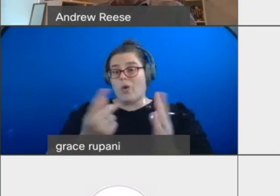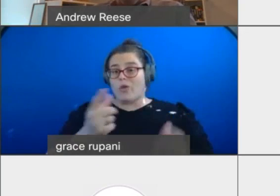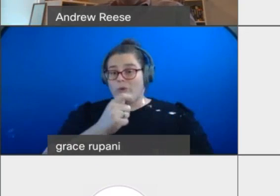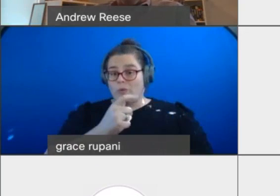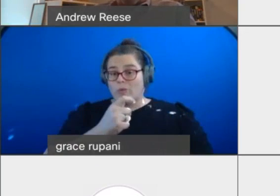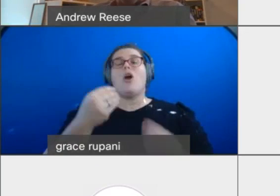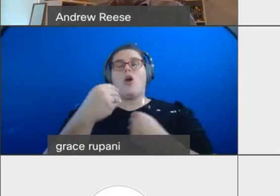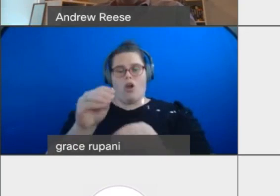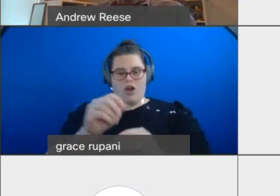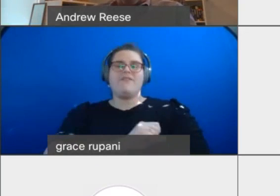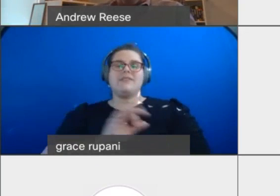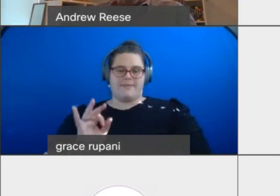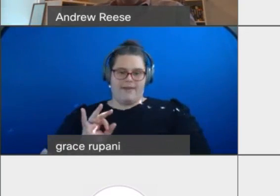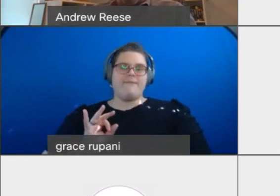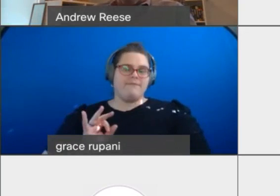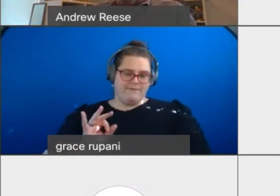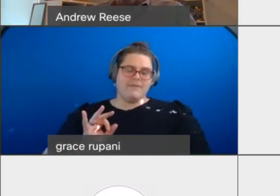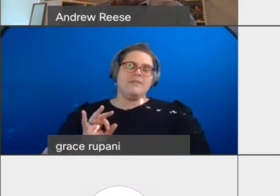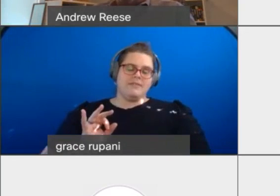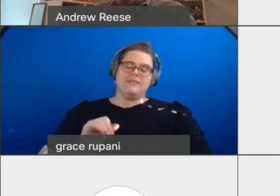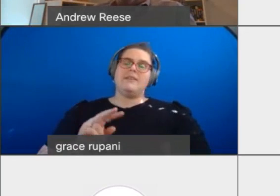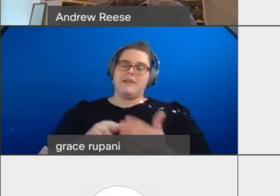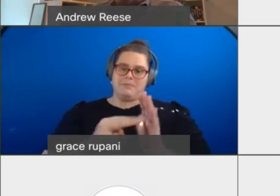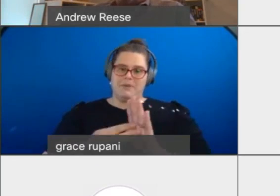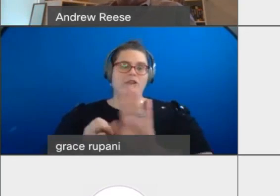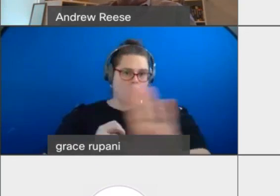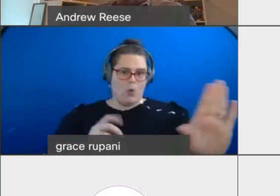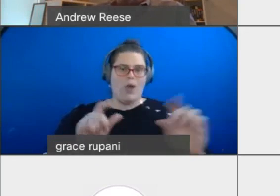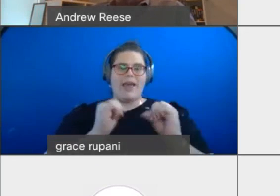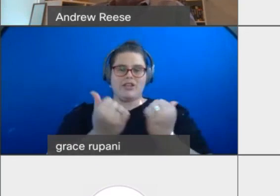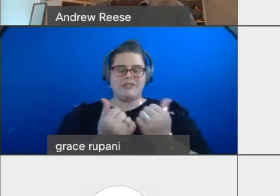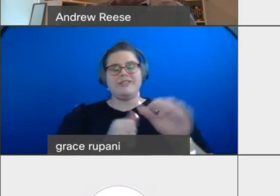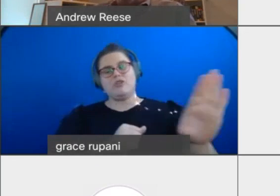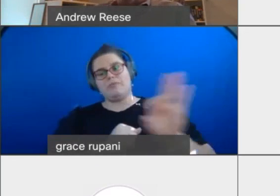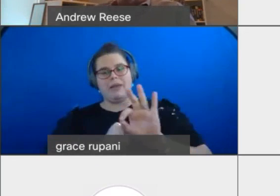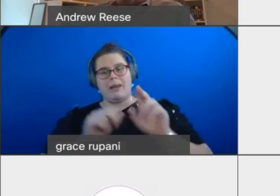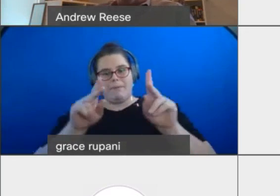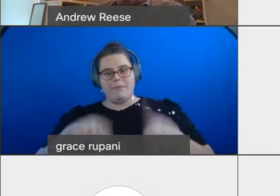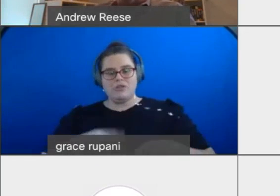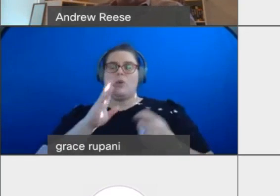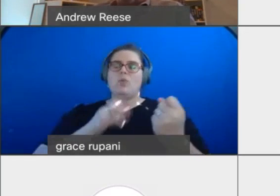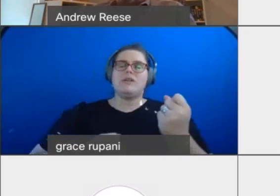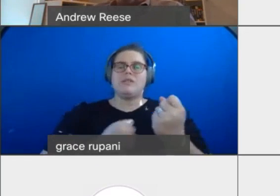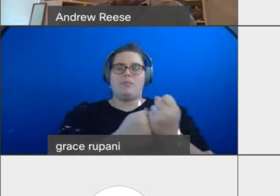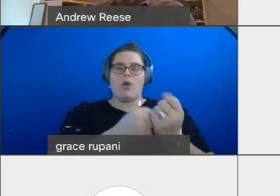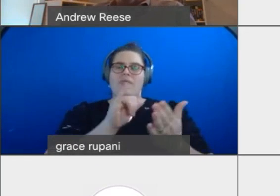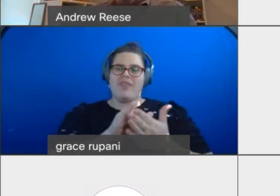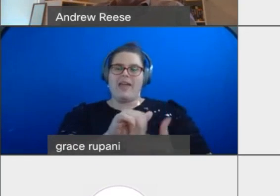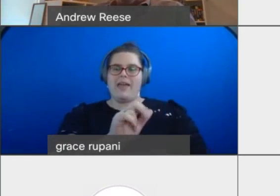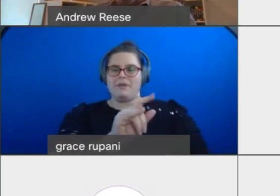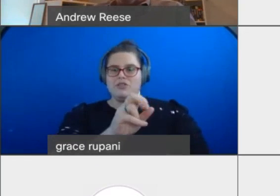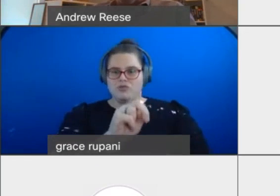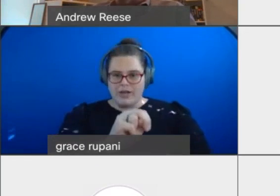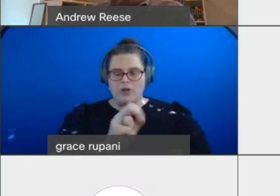else you designate from your agency who will support your administrator with certain tasks, such as scheduling, billing,